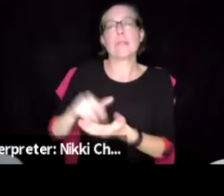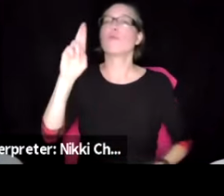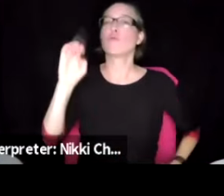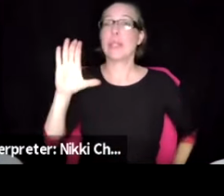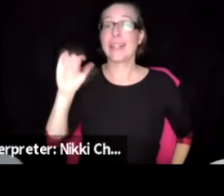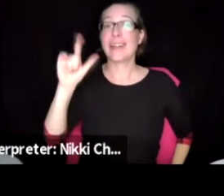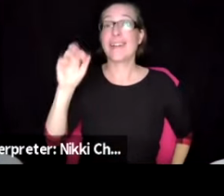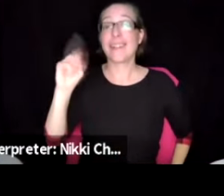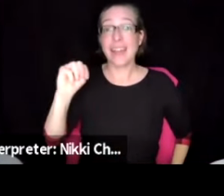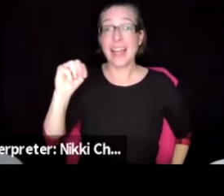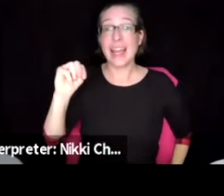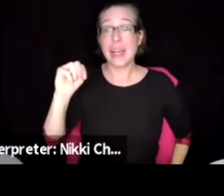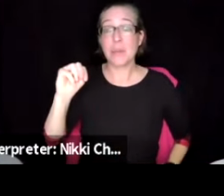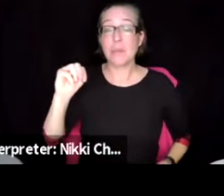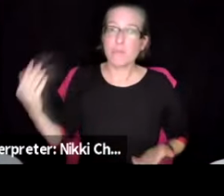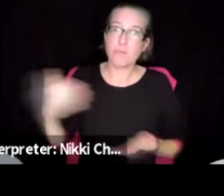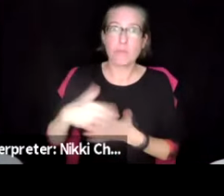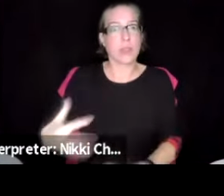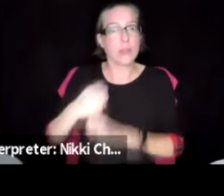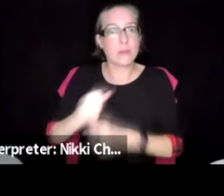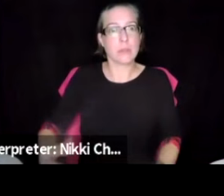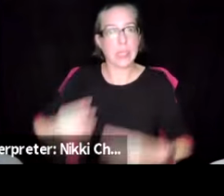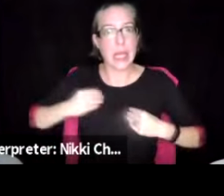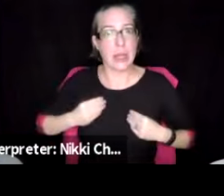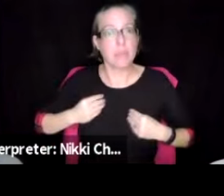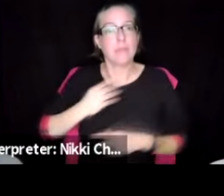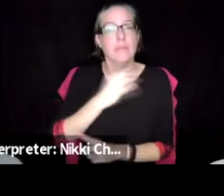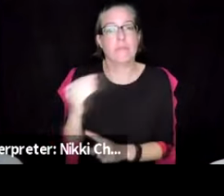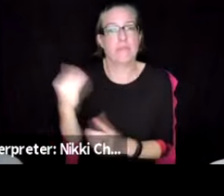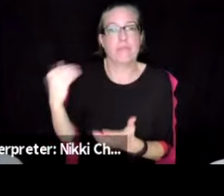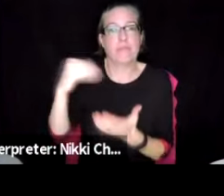does research, who creates knowledge, and